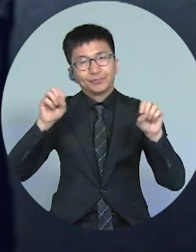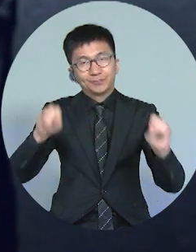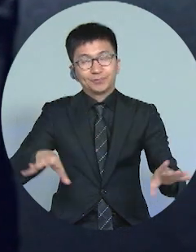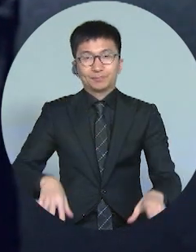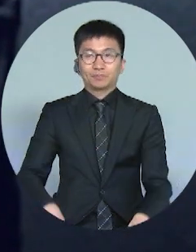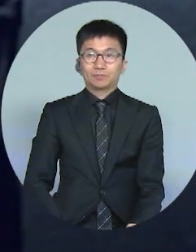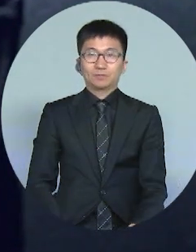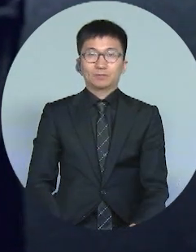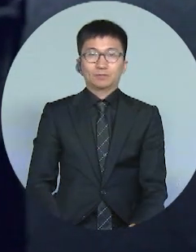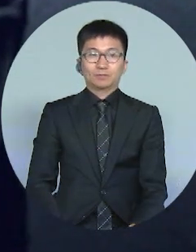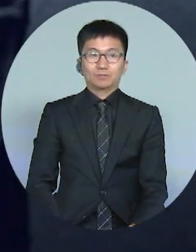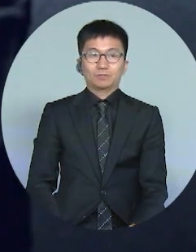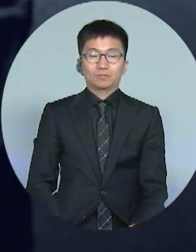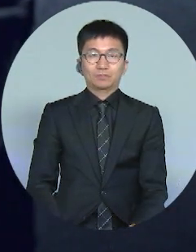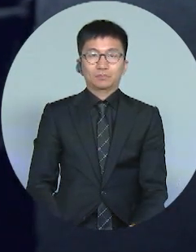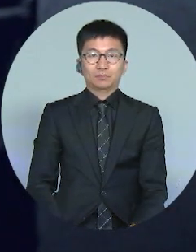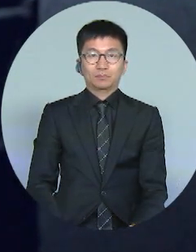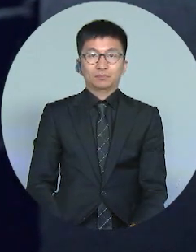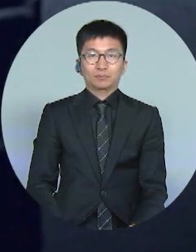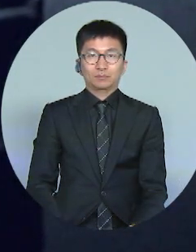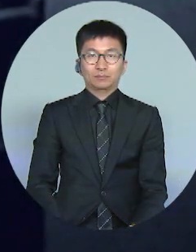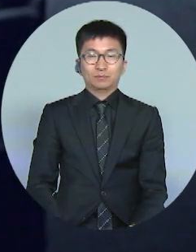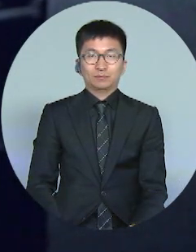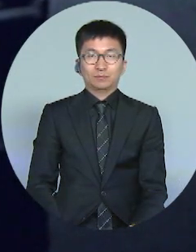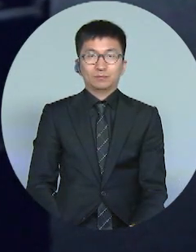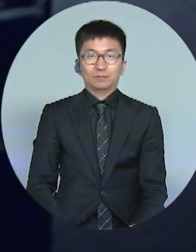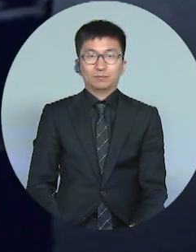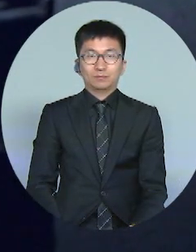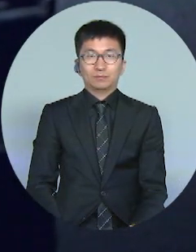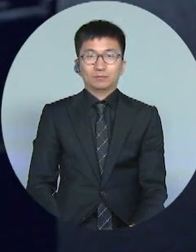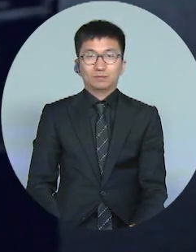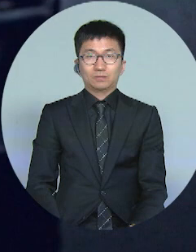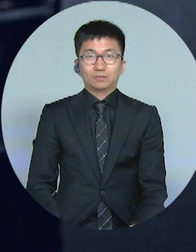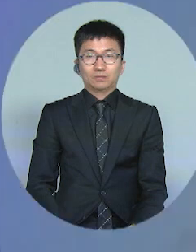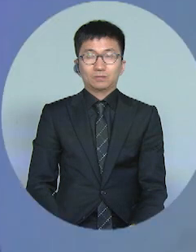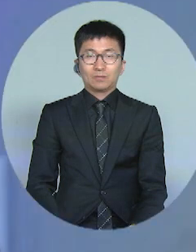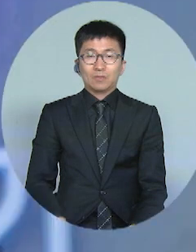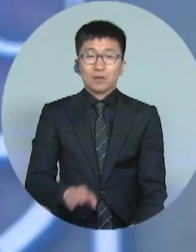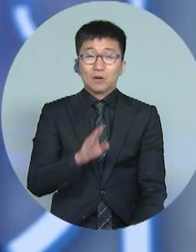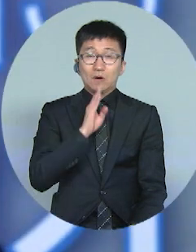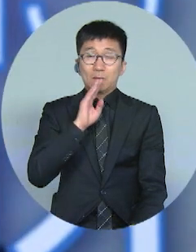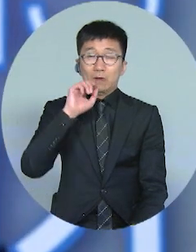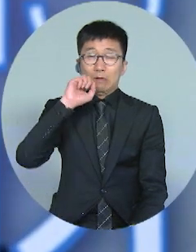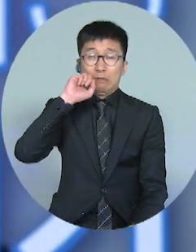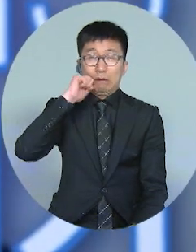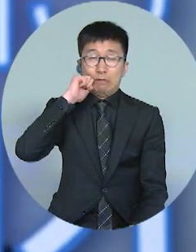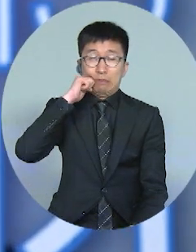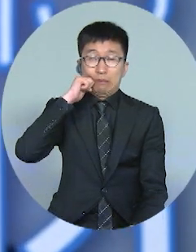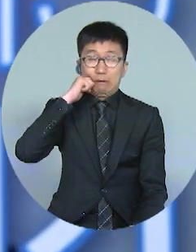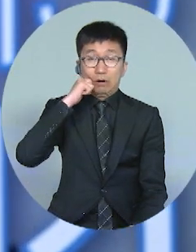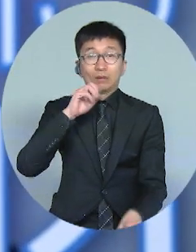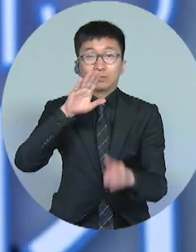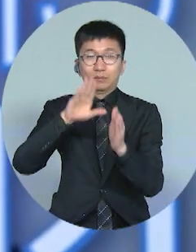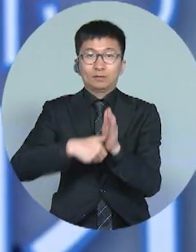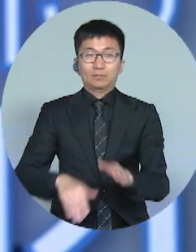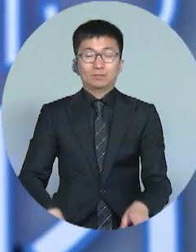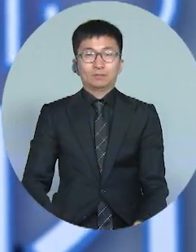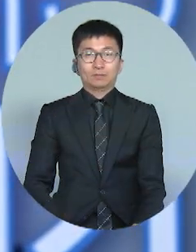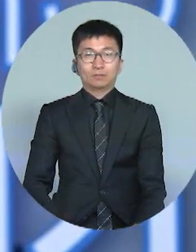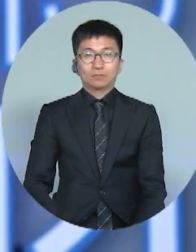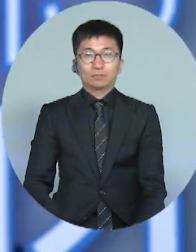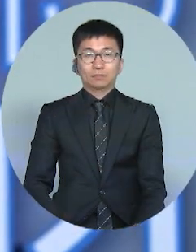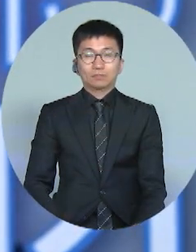while the precariat has been growing, we've moved into an era of what could be called